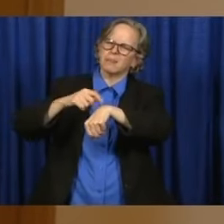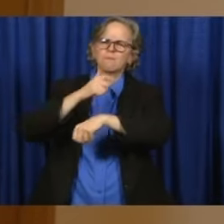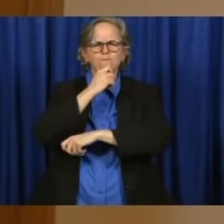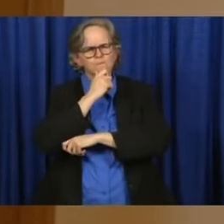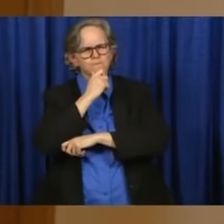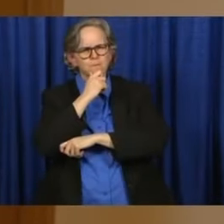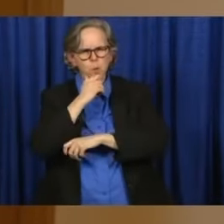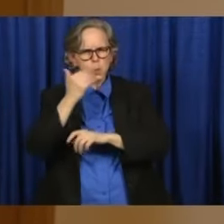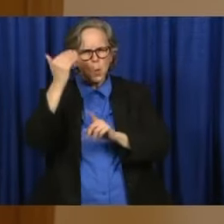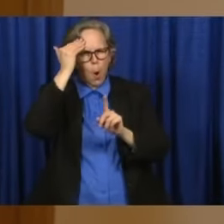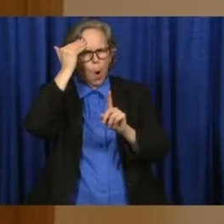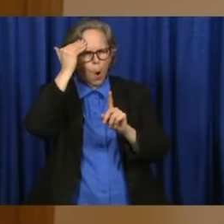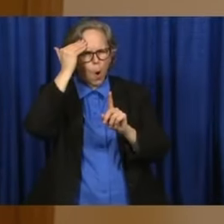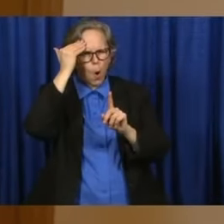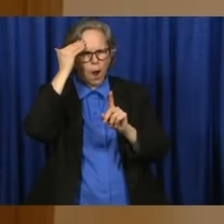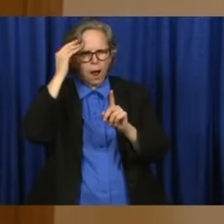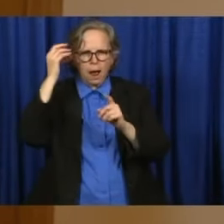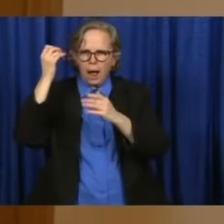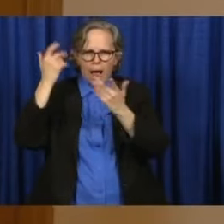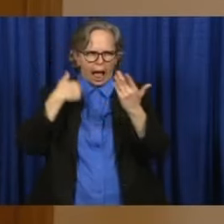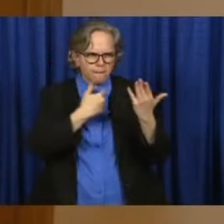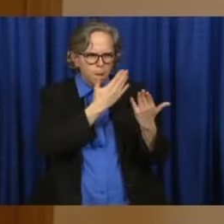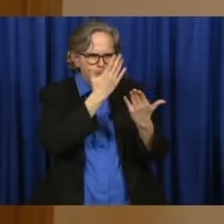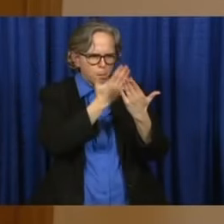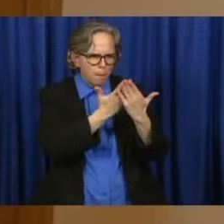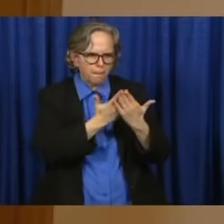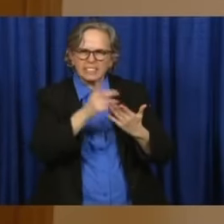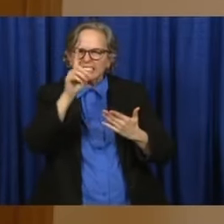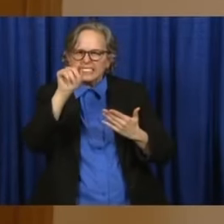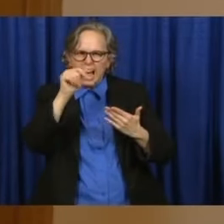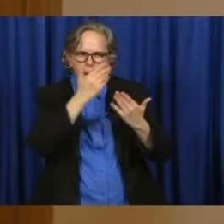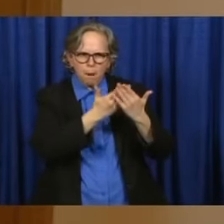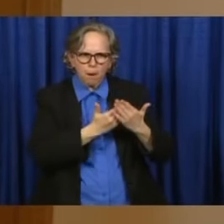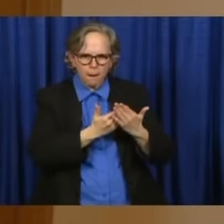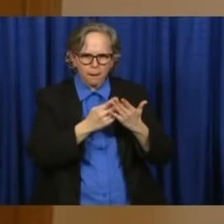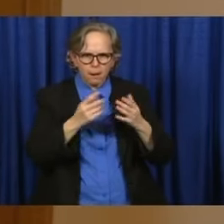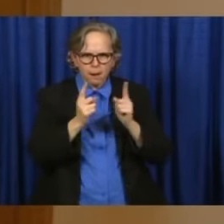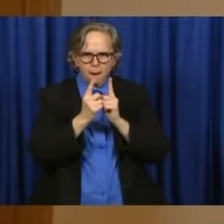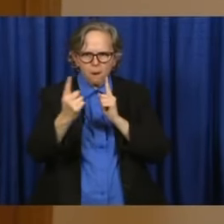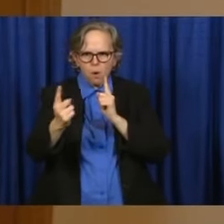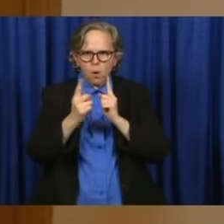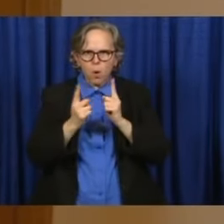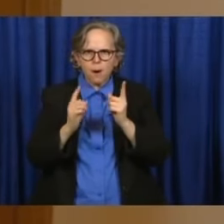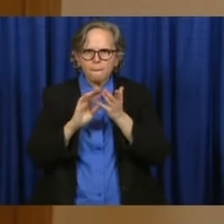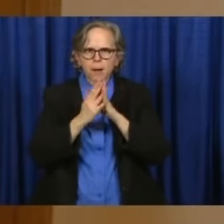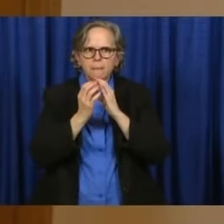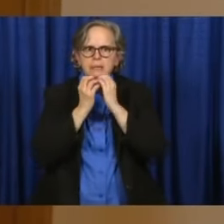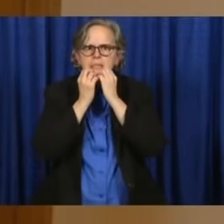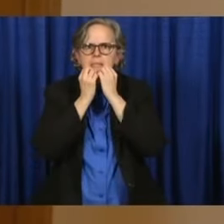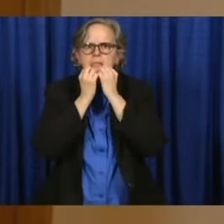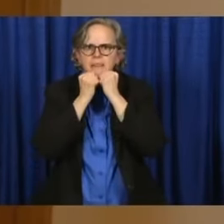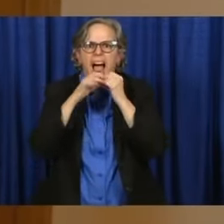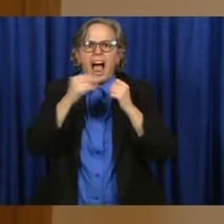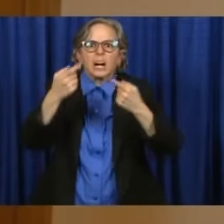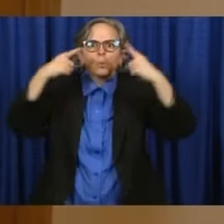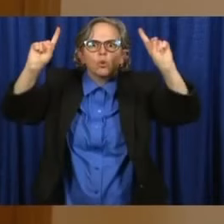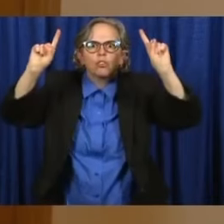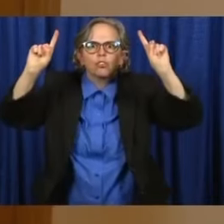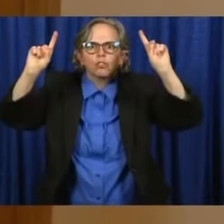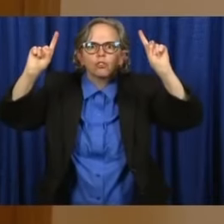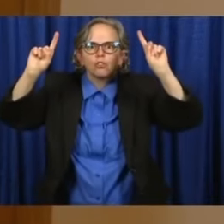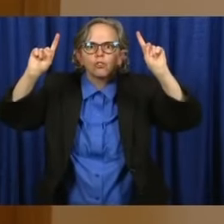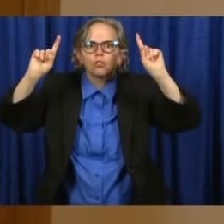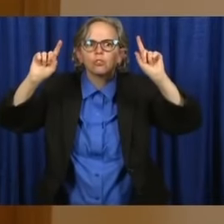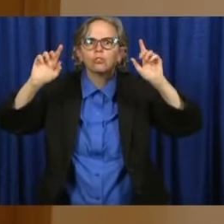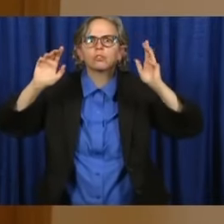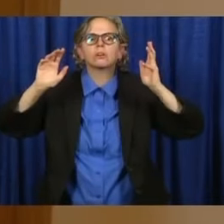social distancing is really making a difference. And a quote I read in the New York Times was, "It spreads quickly, but